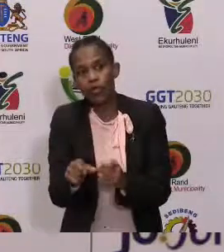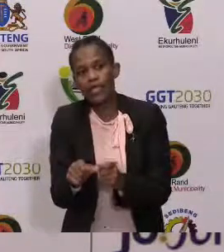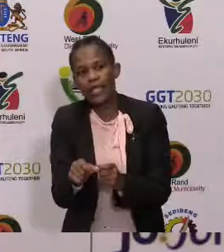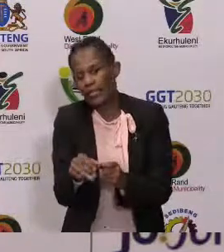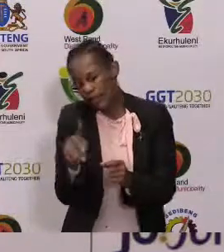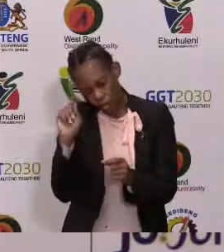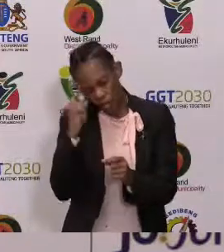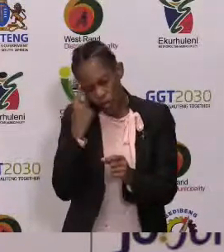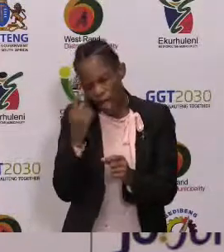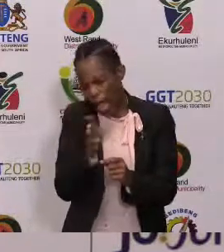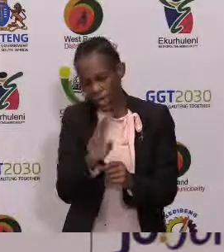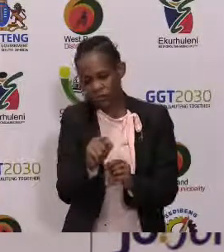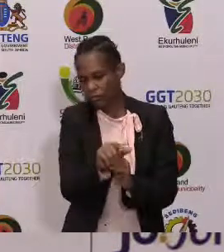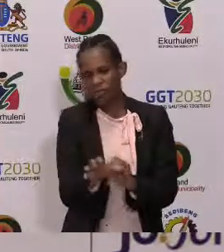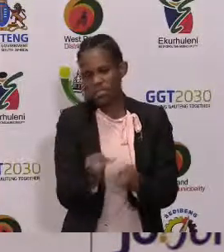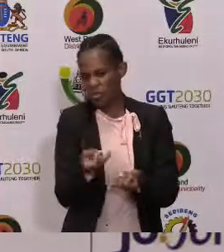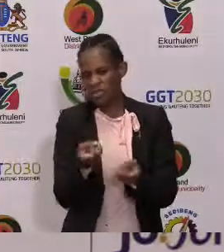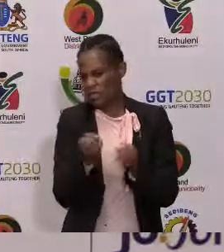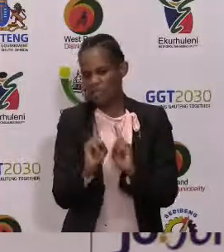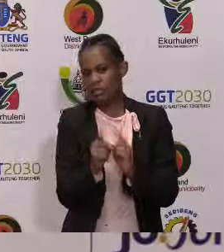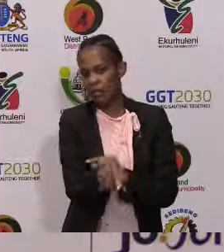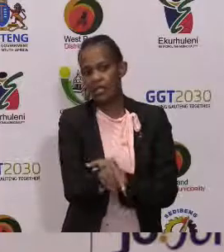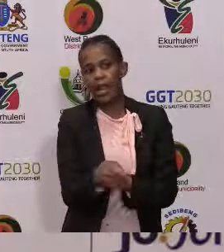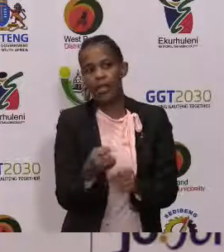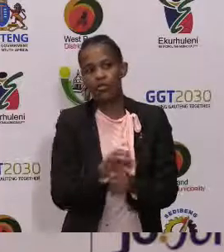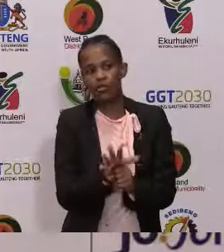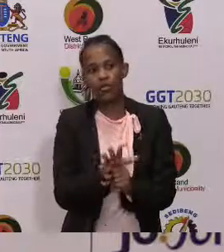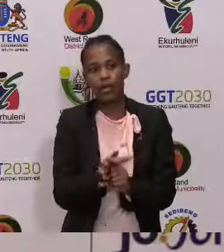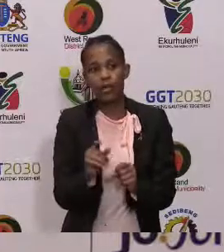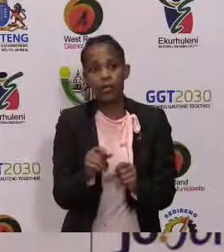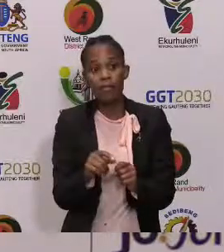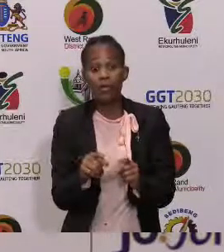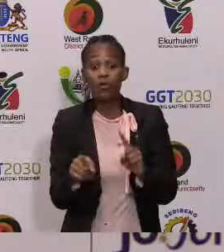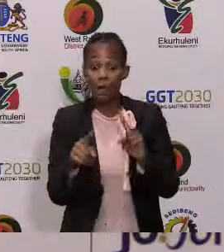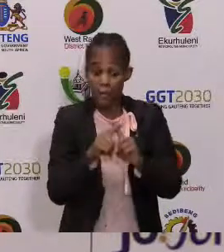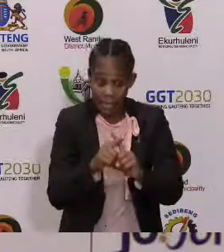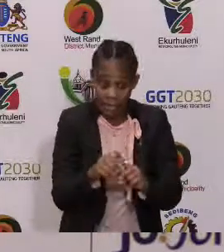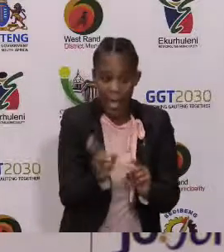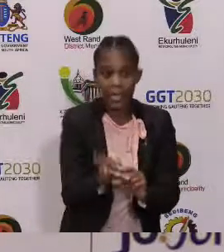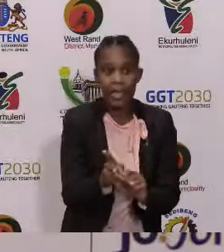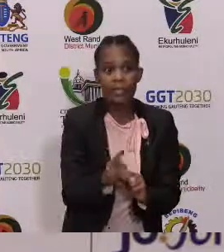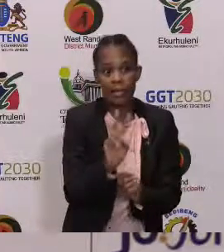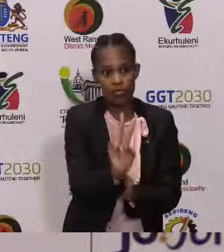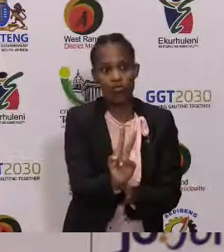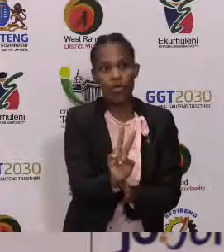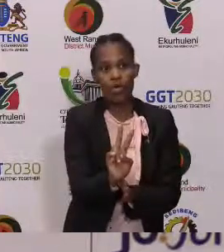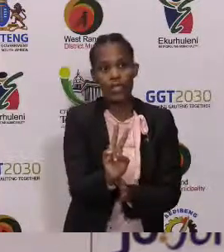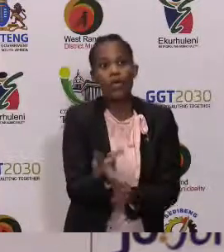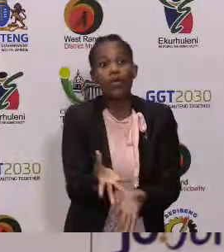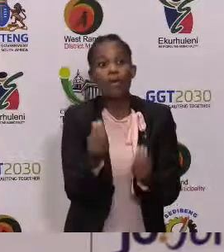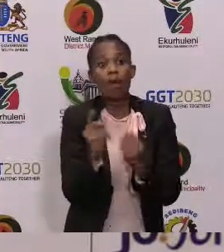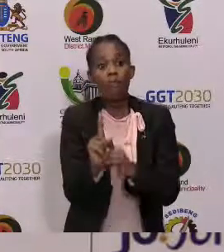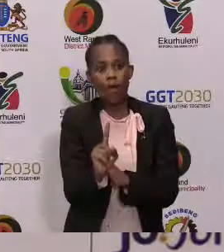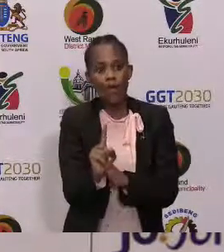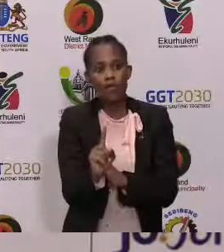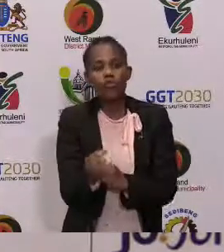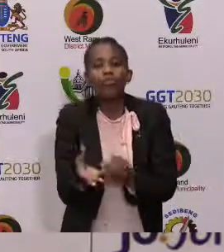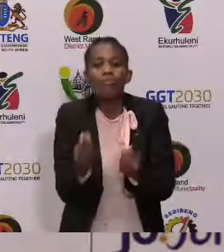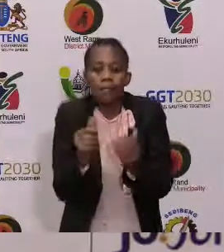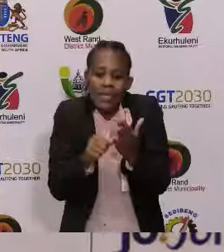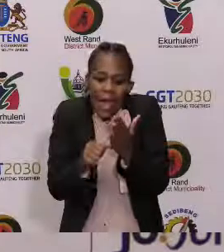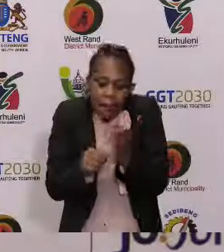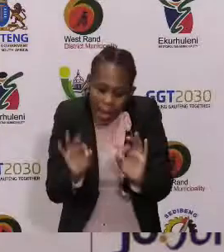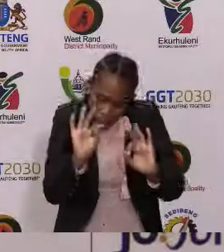January was 2.9 million. And again, you can multiply that figure by 2 to get a more